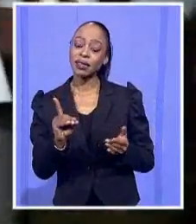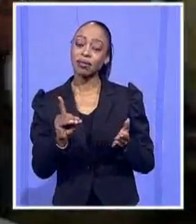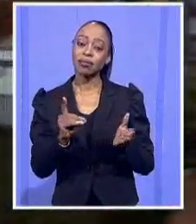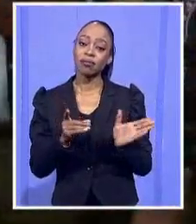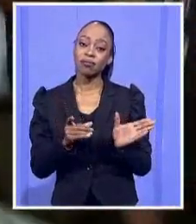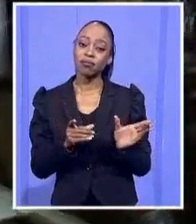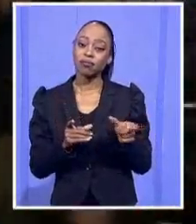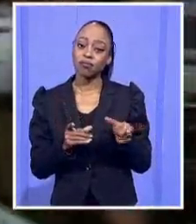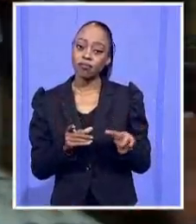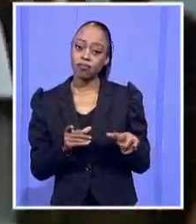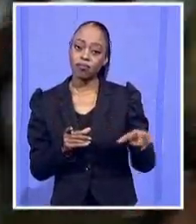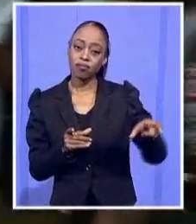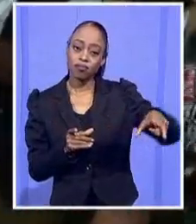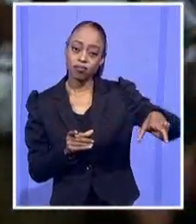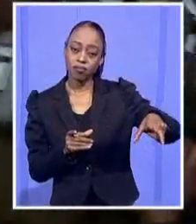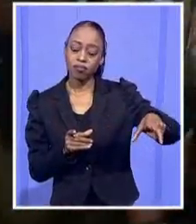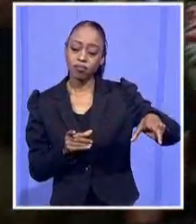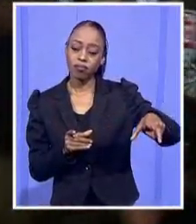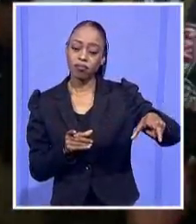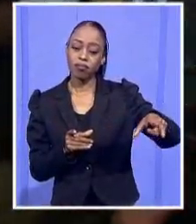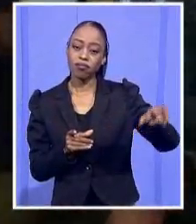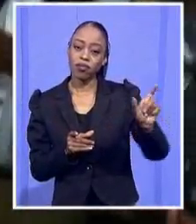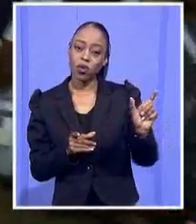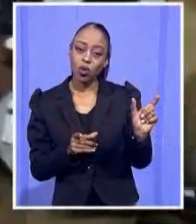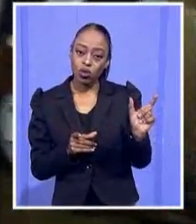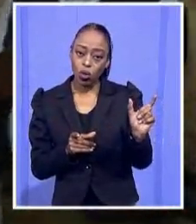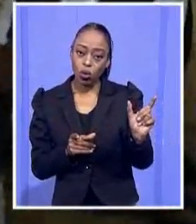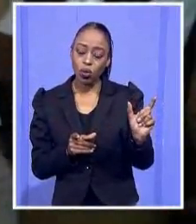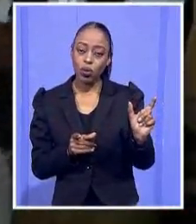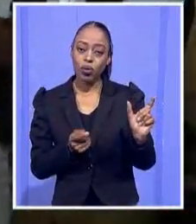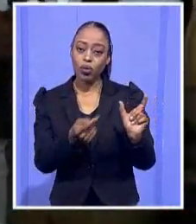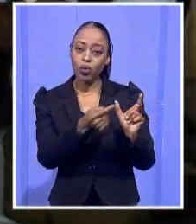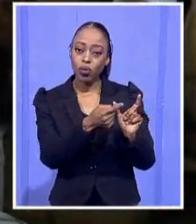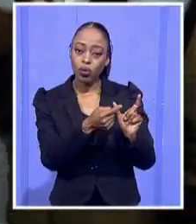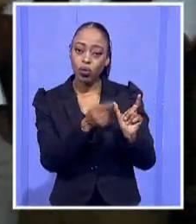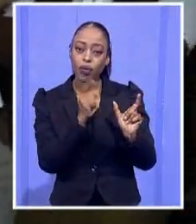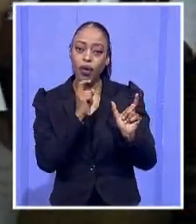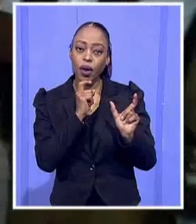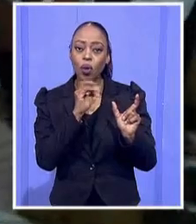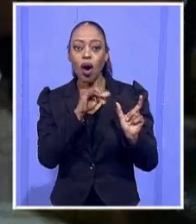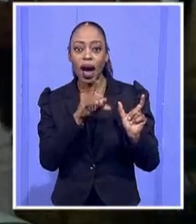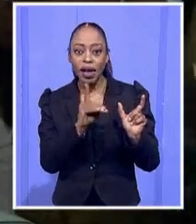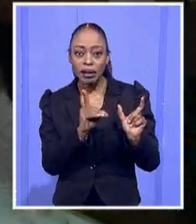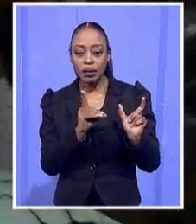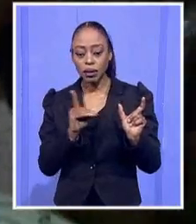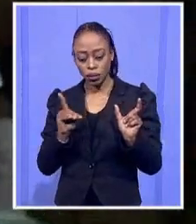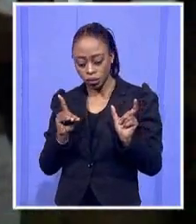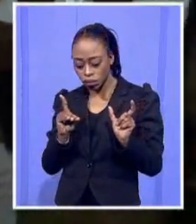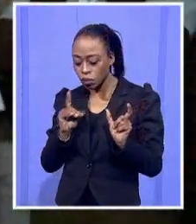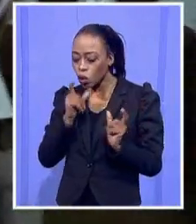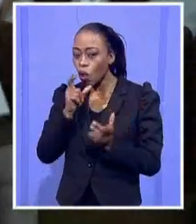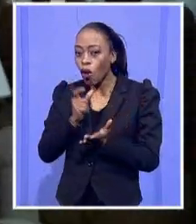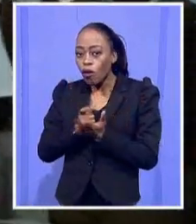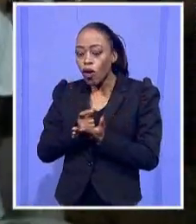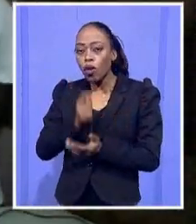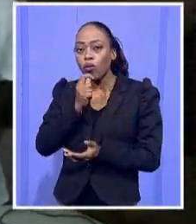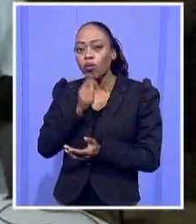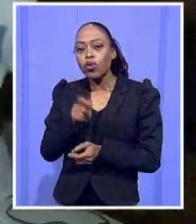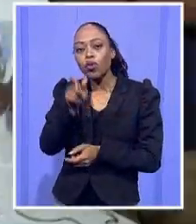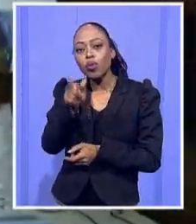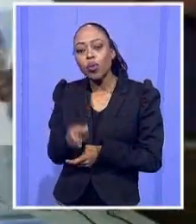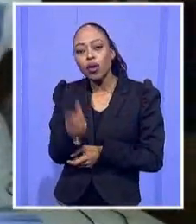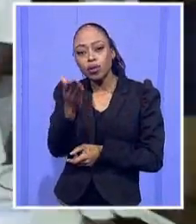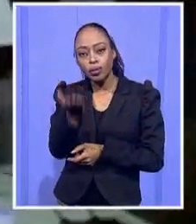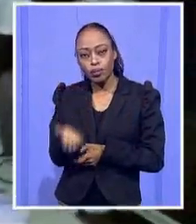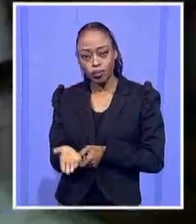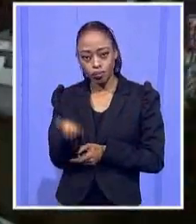you give in your identity card. Then using the identity card, they will be able to go through the